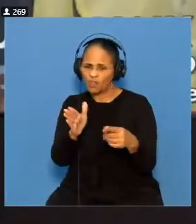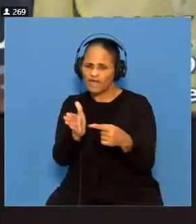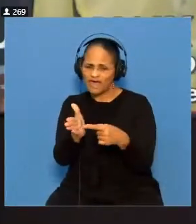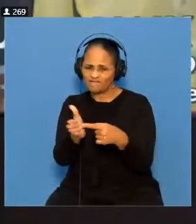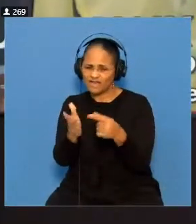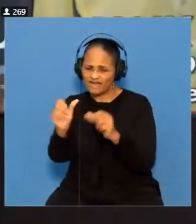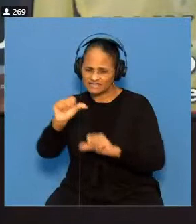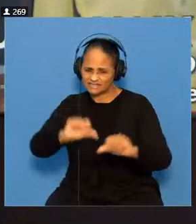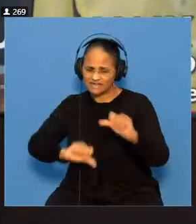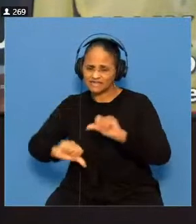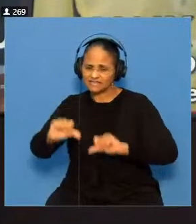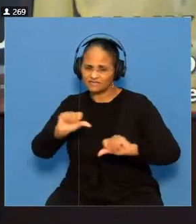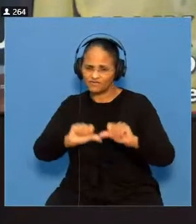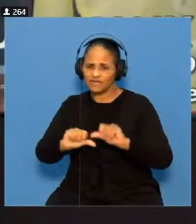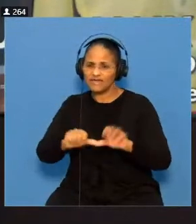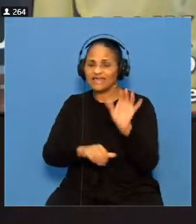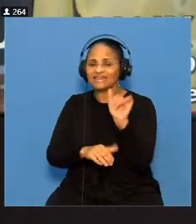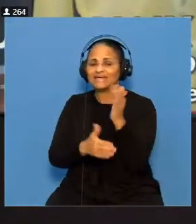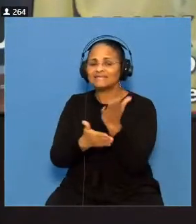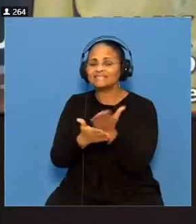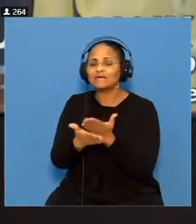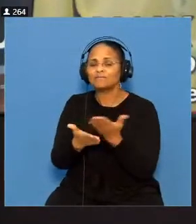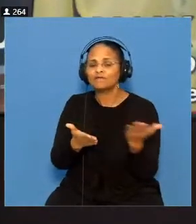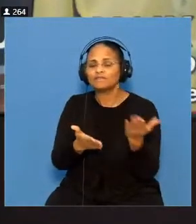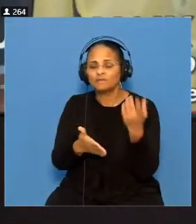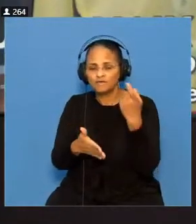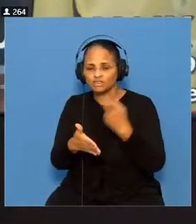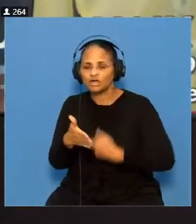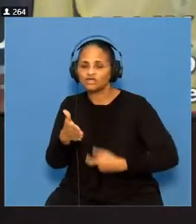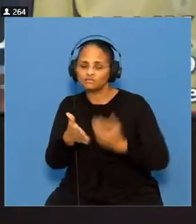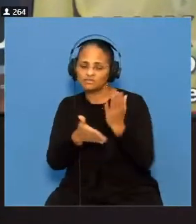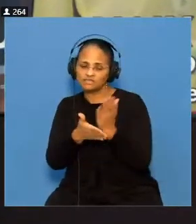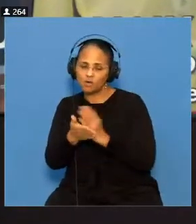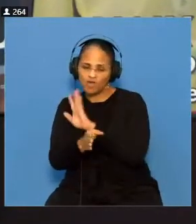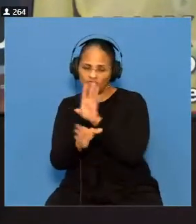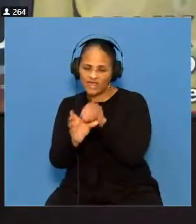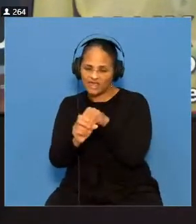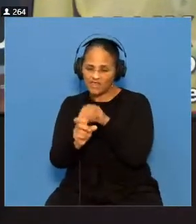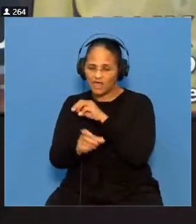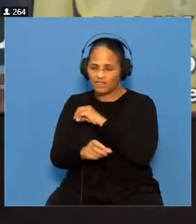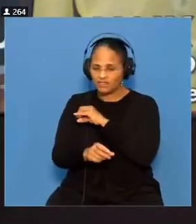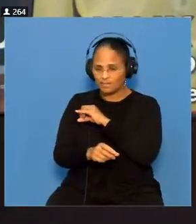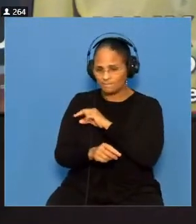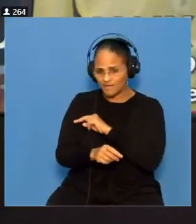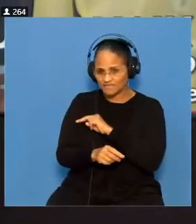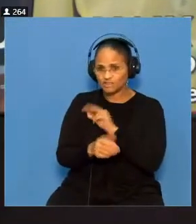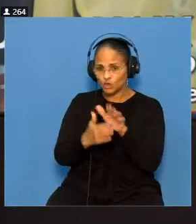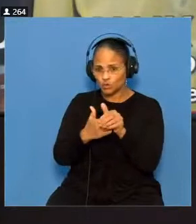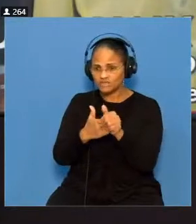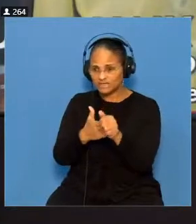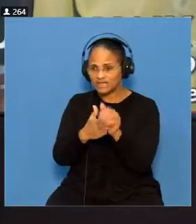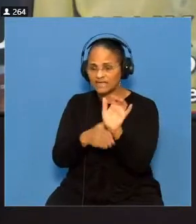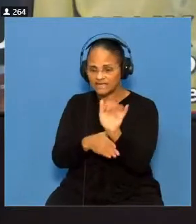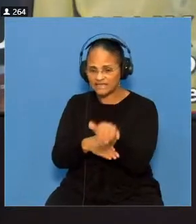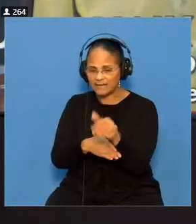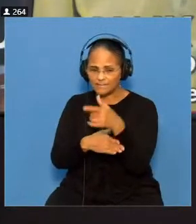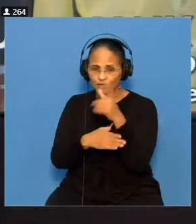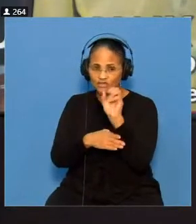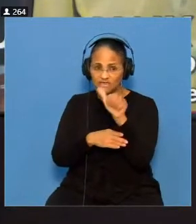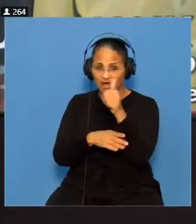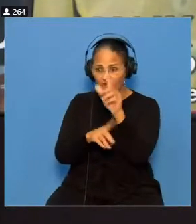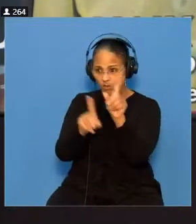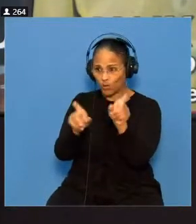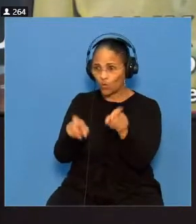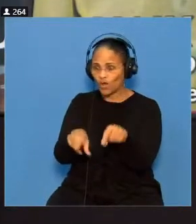and the scientific matters. So that is something that is being charged with by somebody in the ministry that's leading on that particular initiative. Because the other question